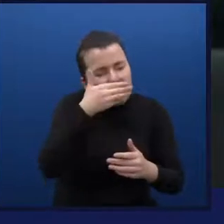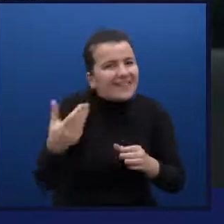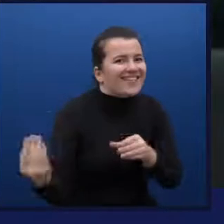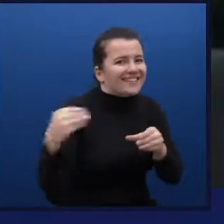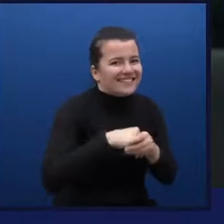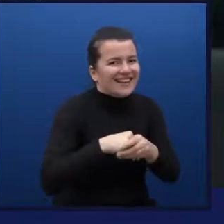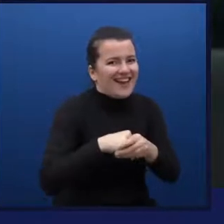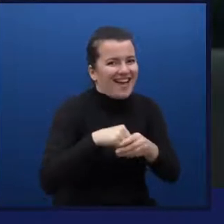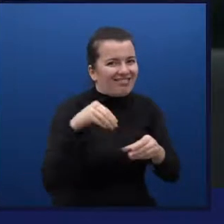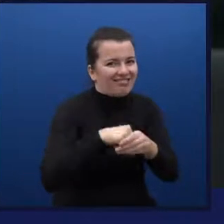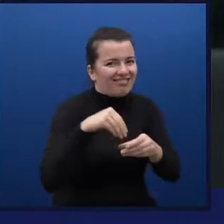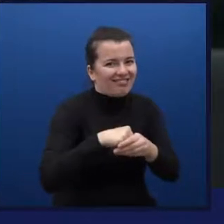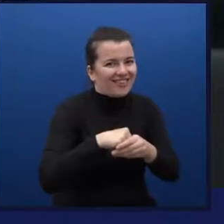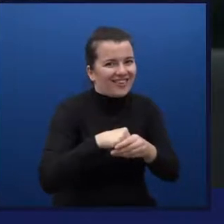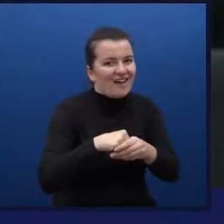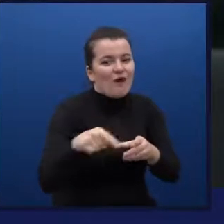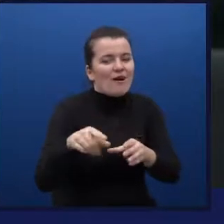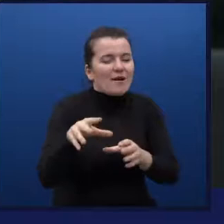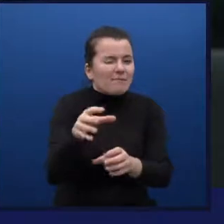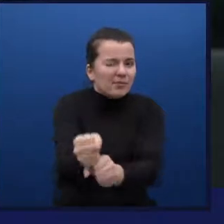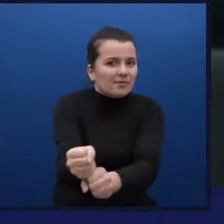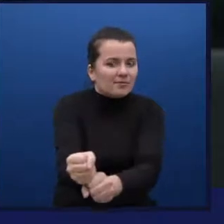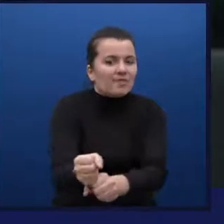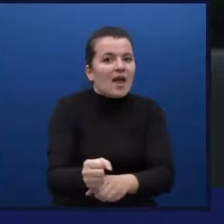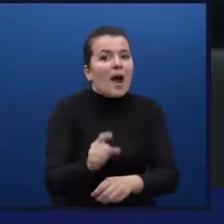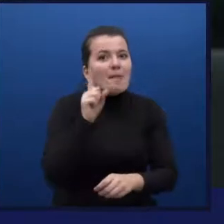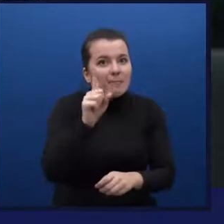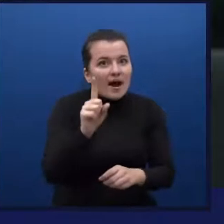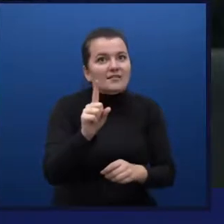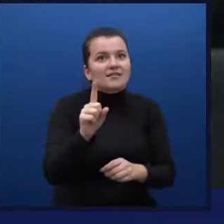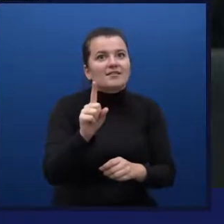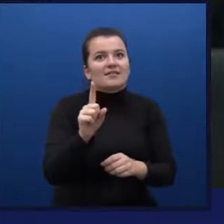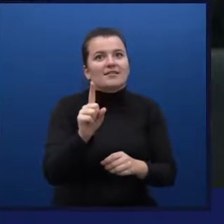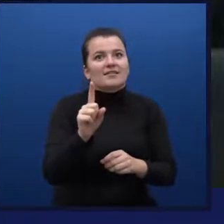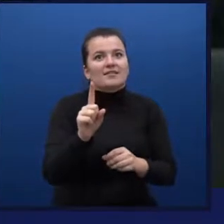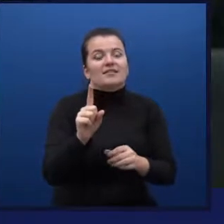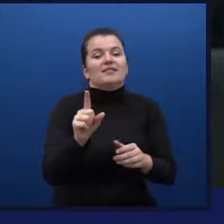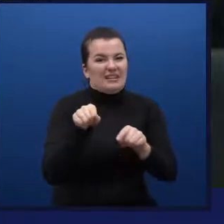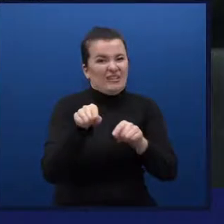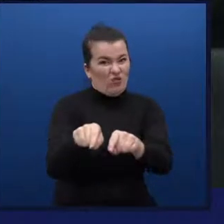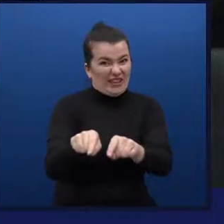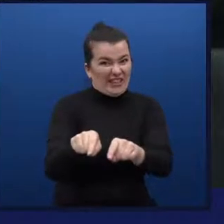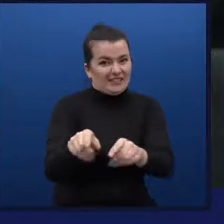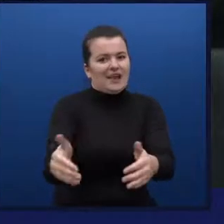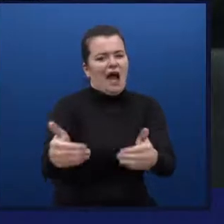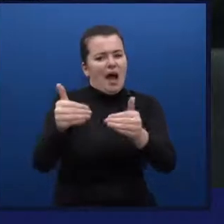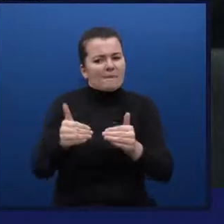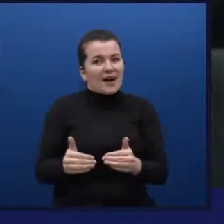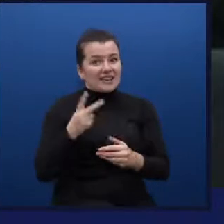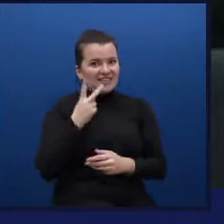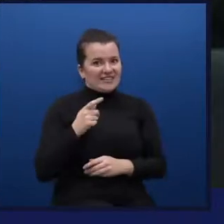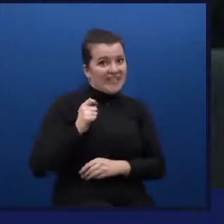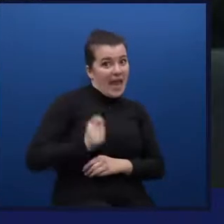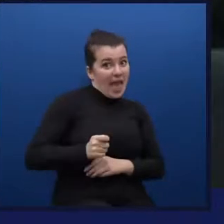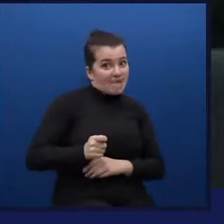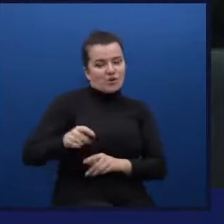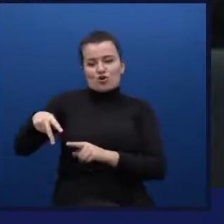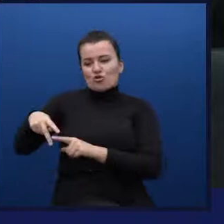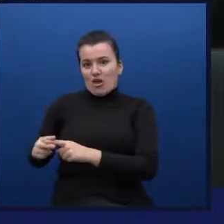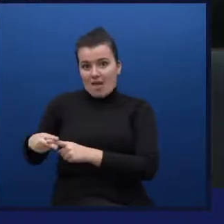way around. We want to look at precision. I want to make sure that it's indeed a hammer in every case that I get a hammer in my camera